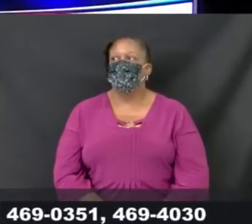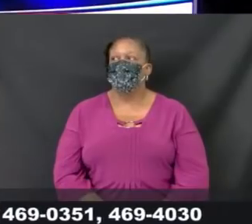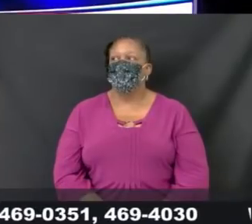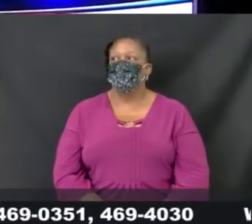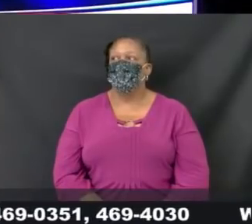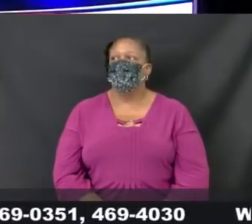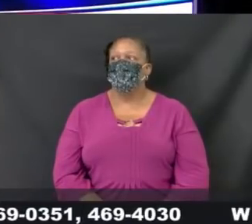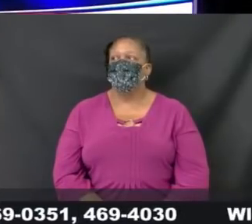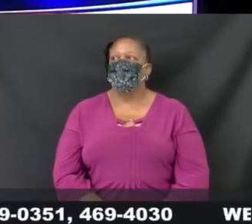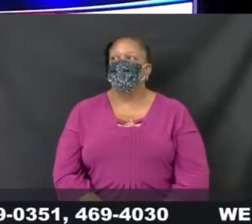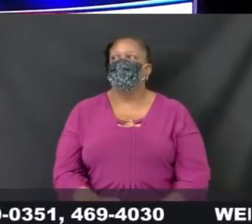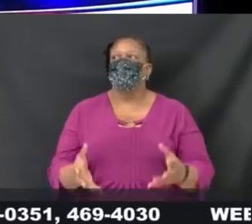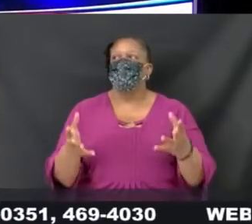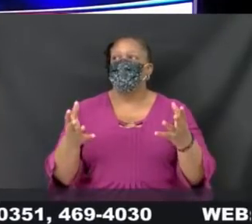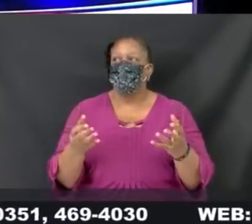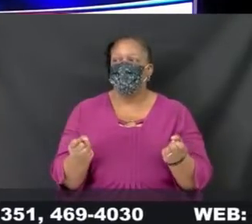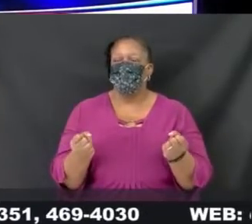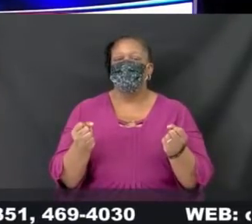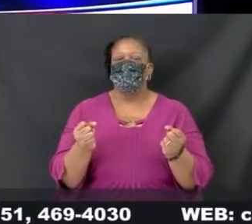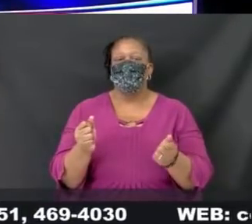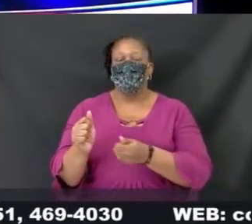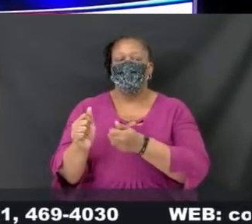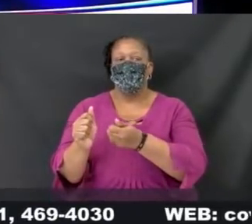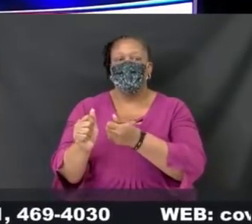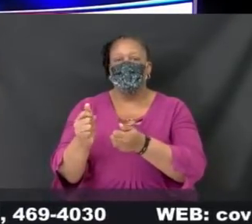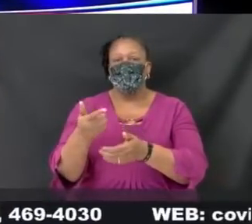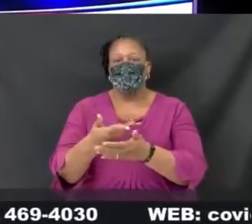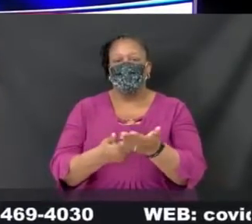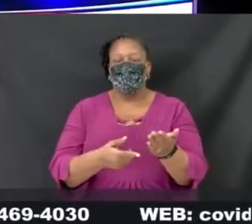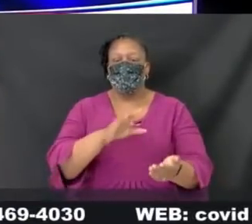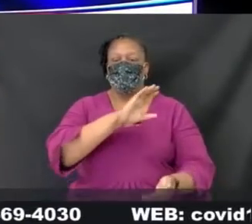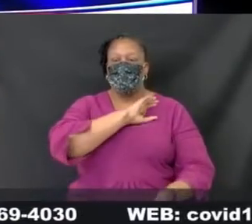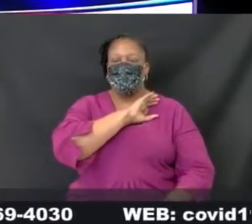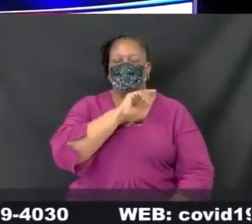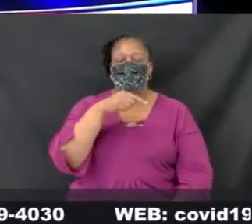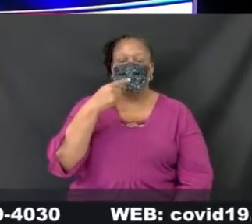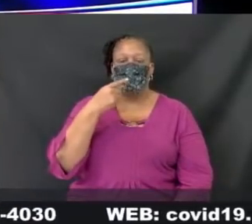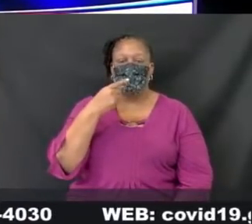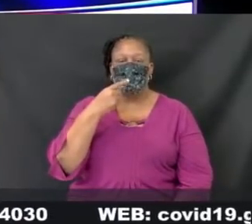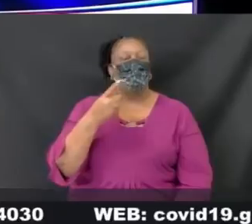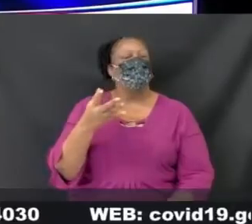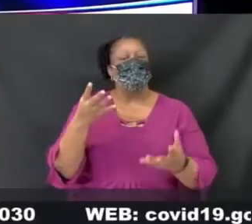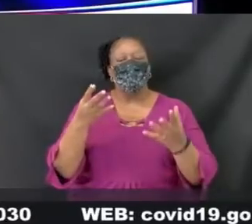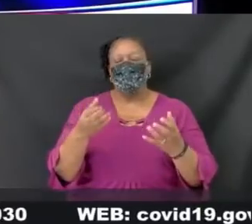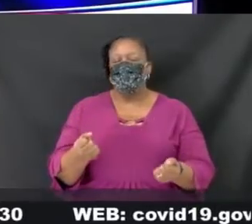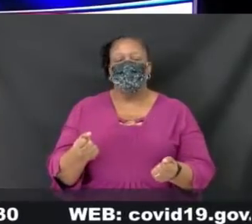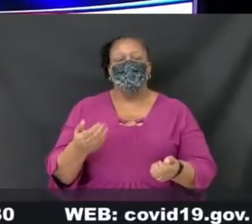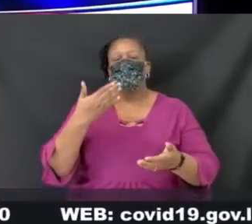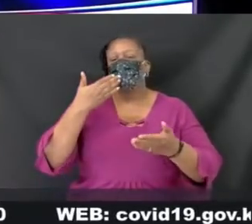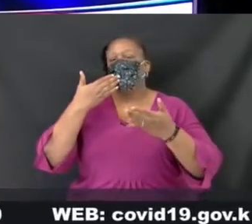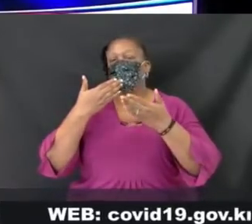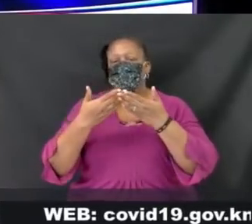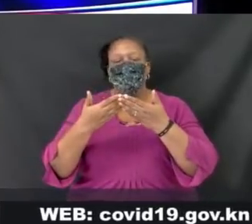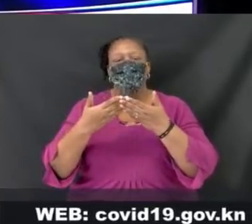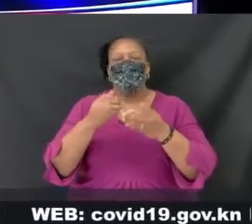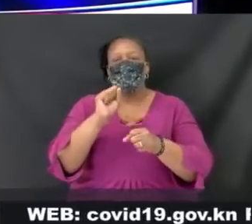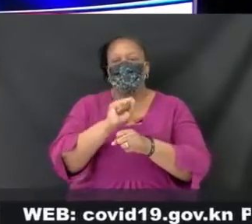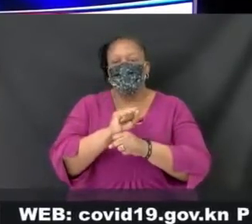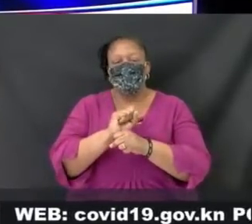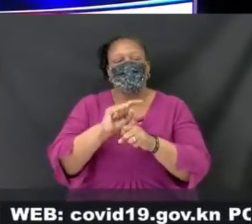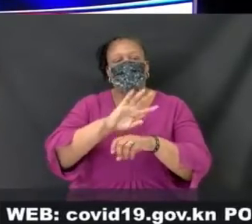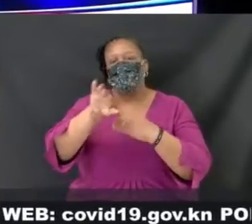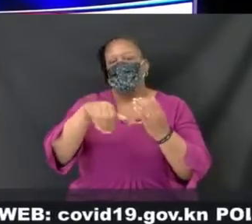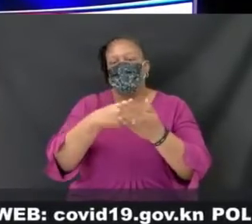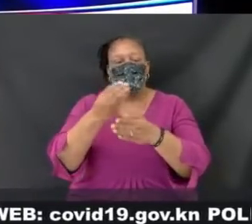I want to follow up on what Superintendent Henry just said. I want to commend all those business places and